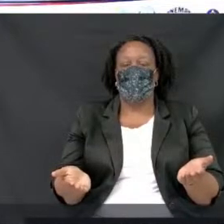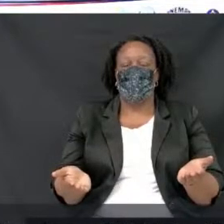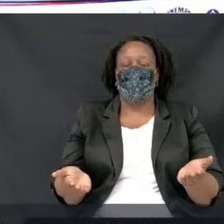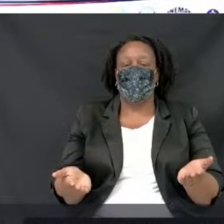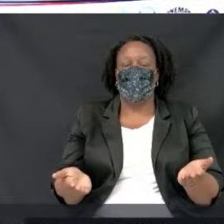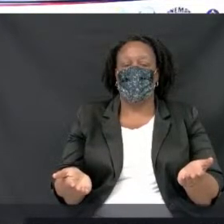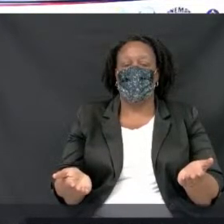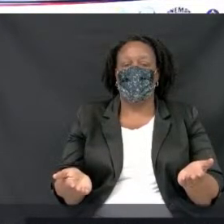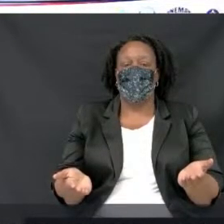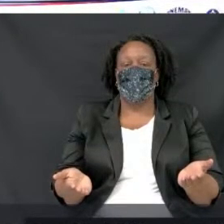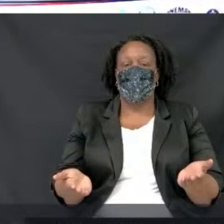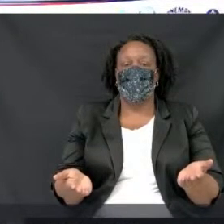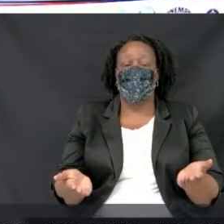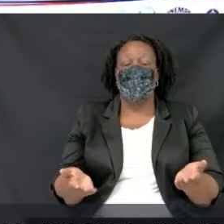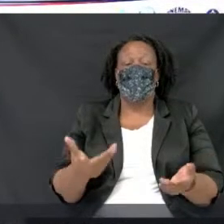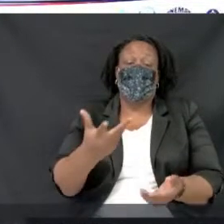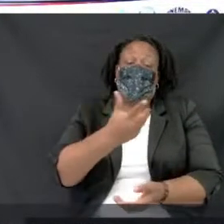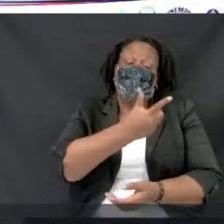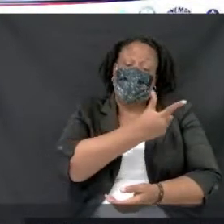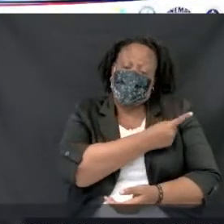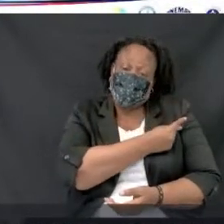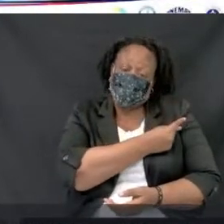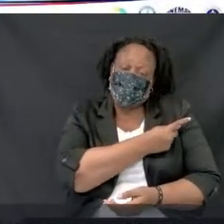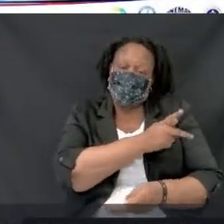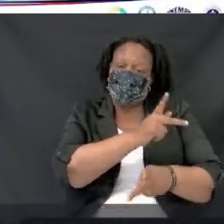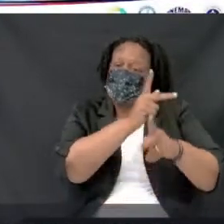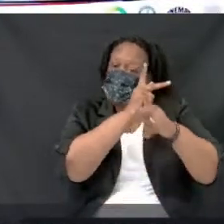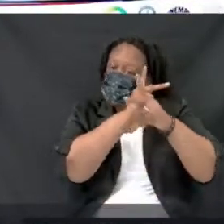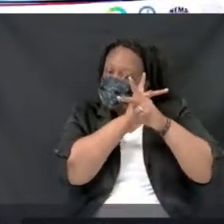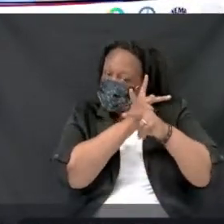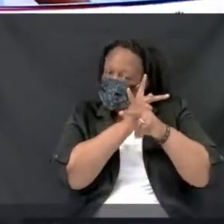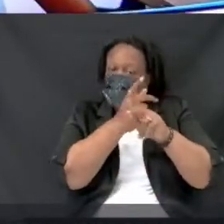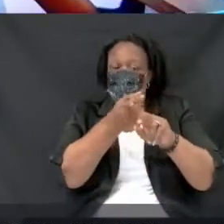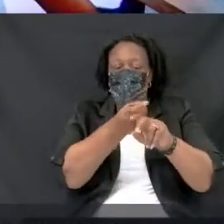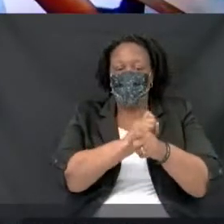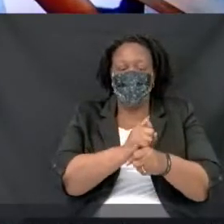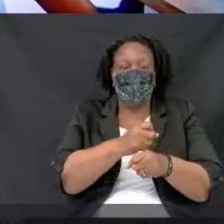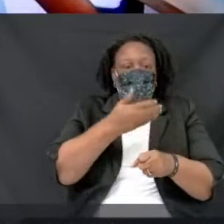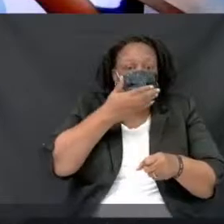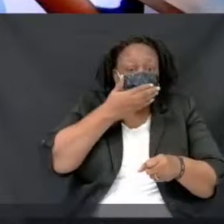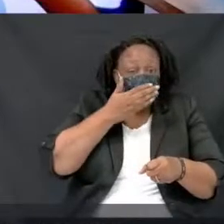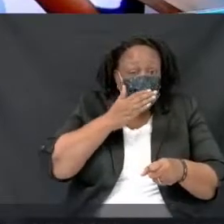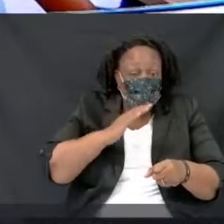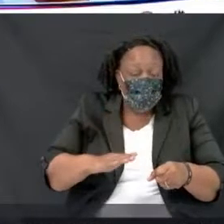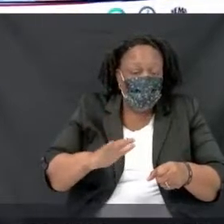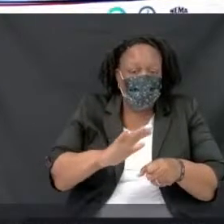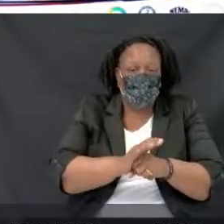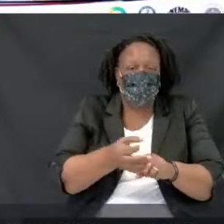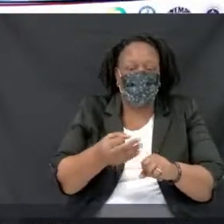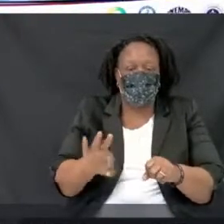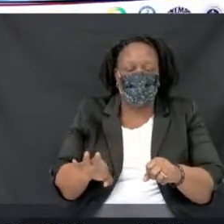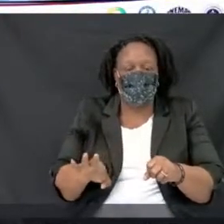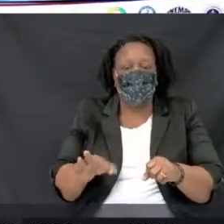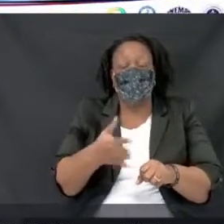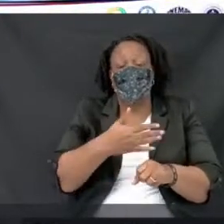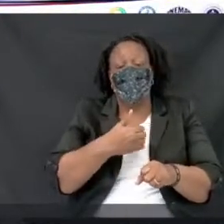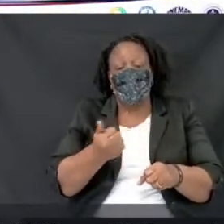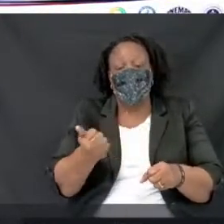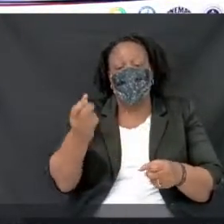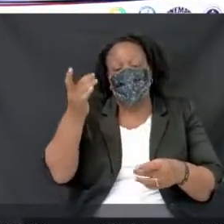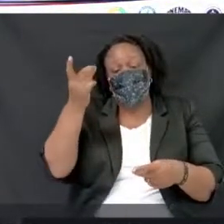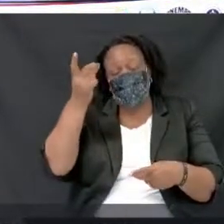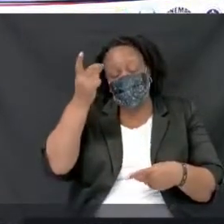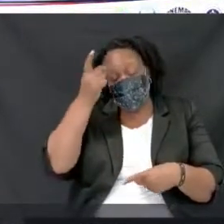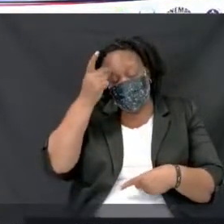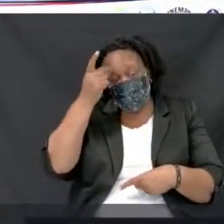disease, hospitalization, and death. And so even if we had 100% of the population vaccinated and